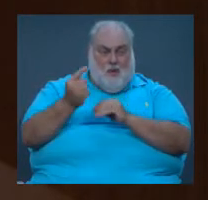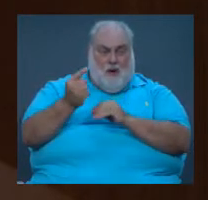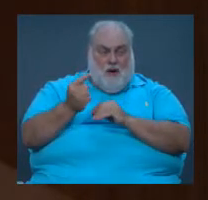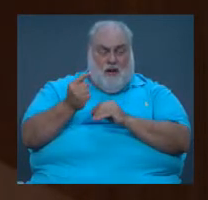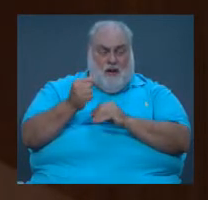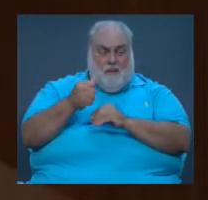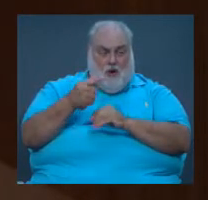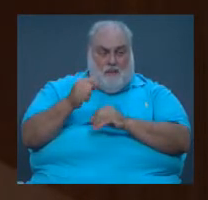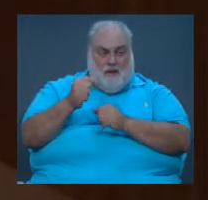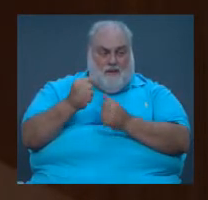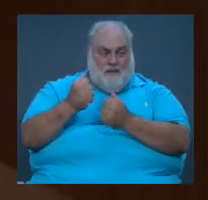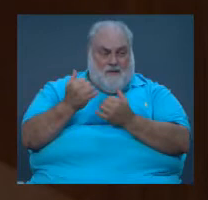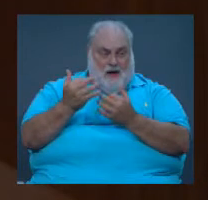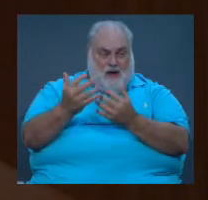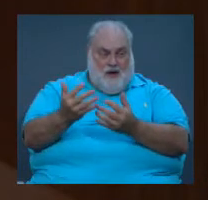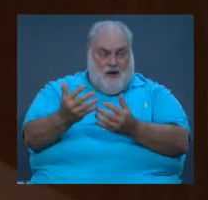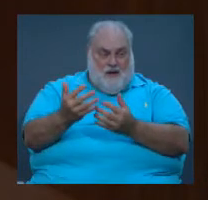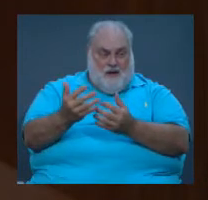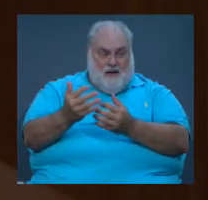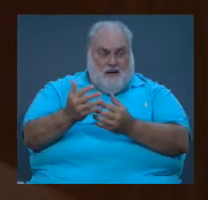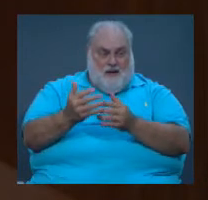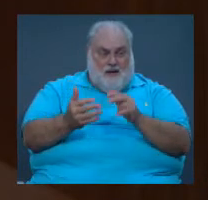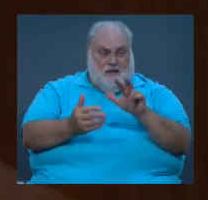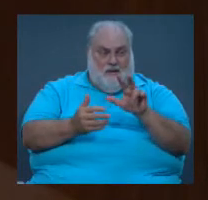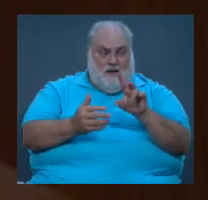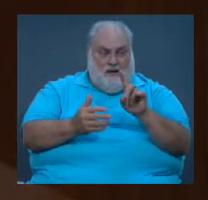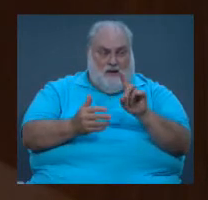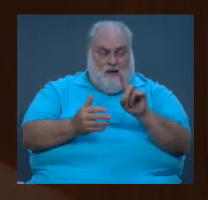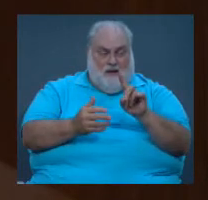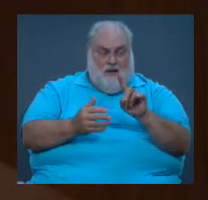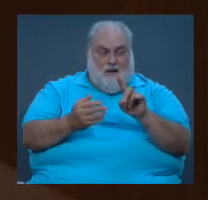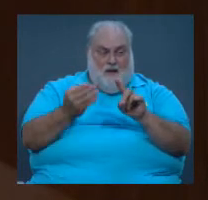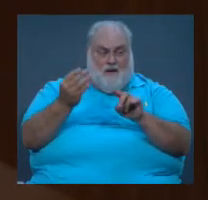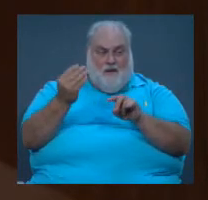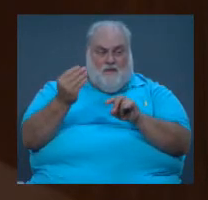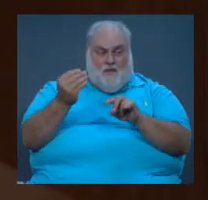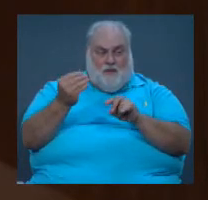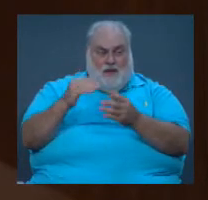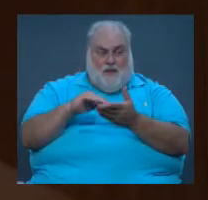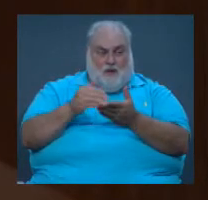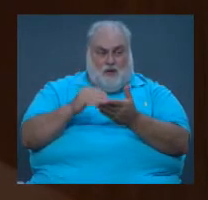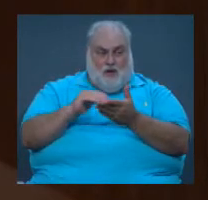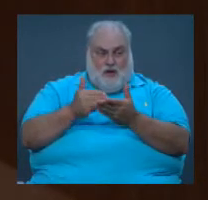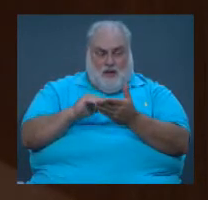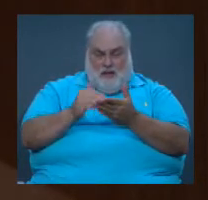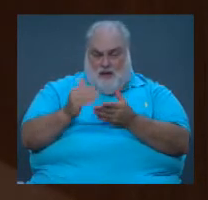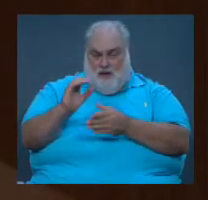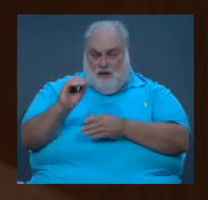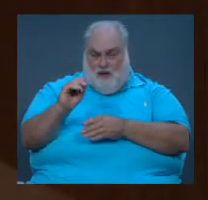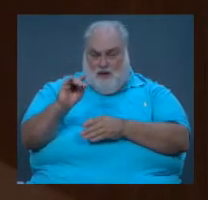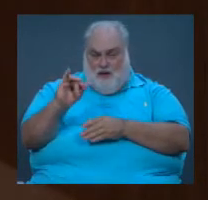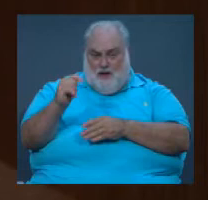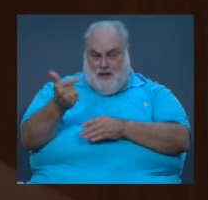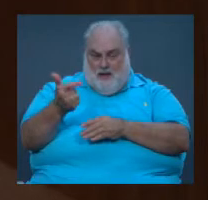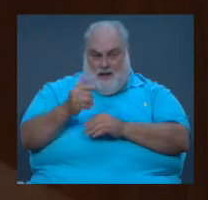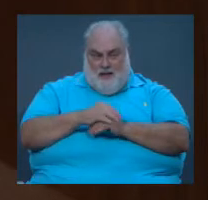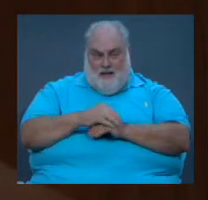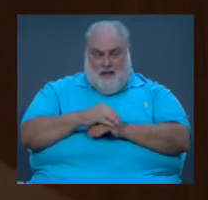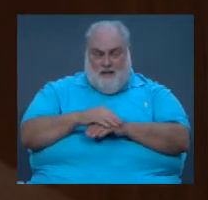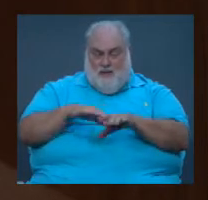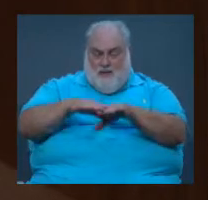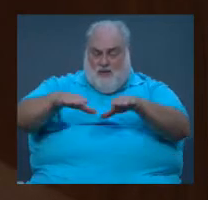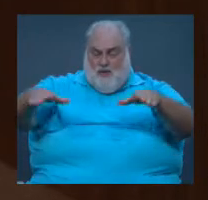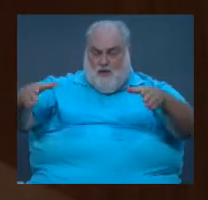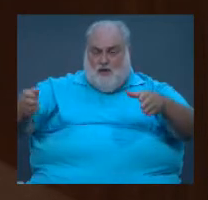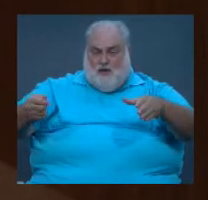in the apartment complexes, out of 38, 14 of them was cooking. And this was because the top of the stove